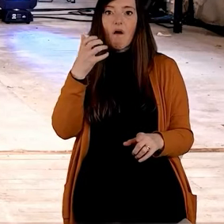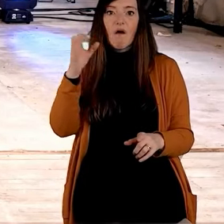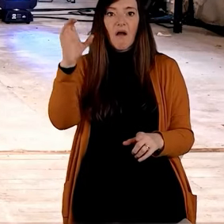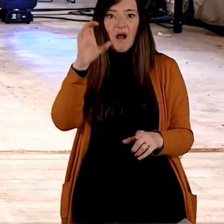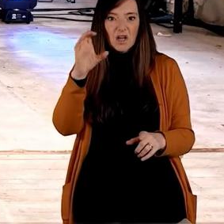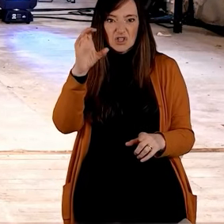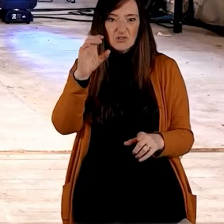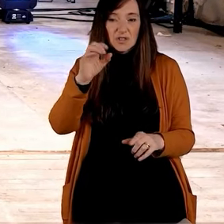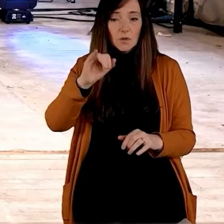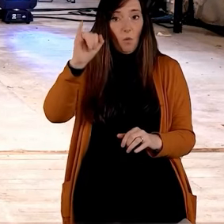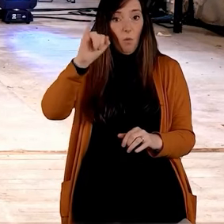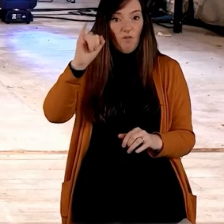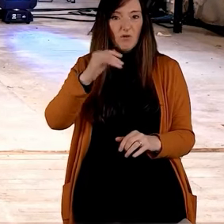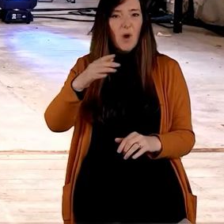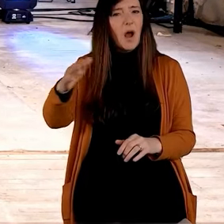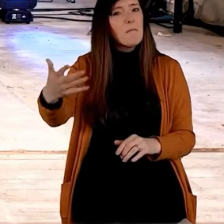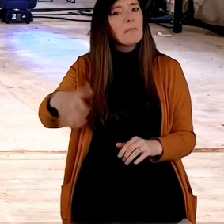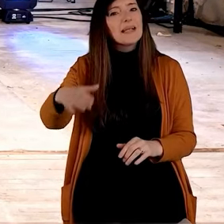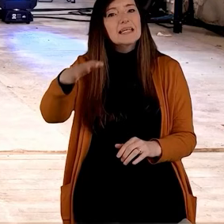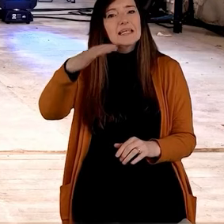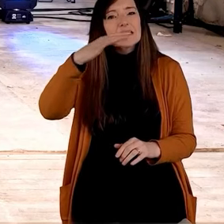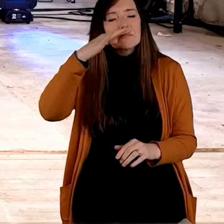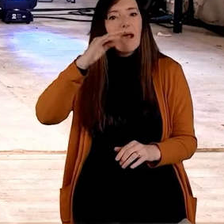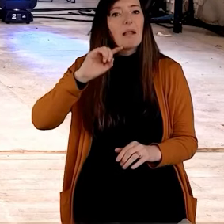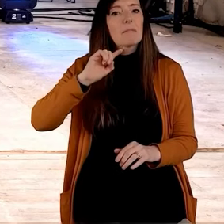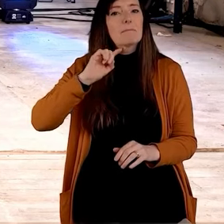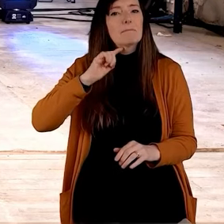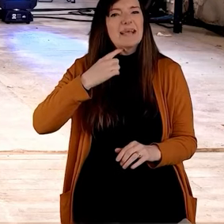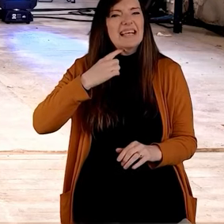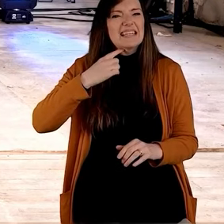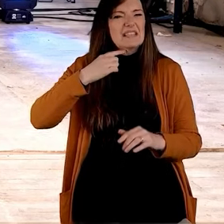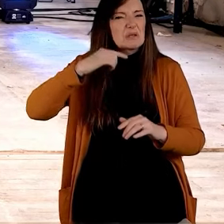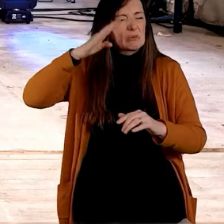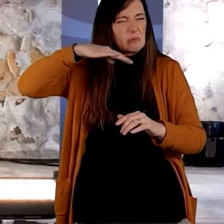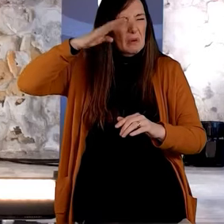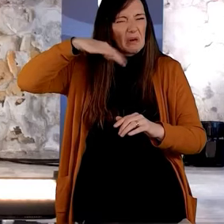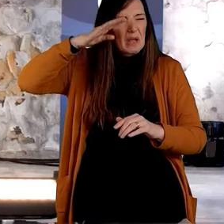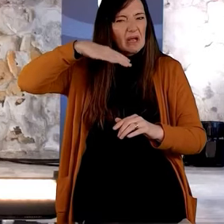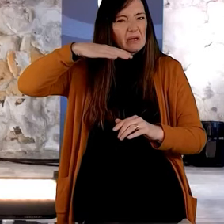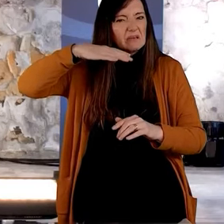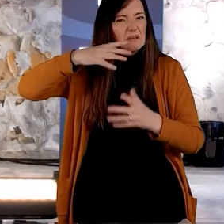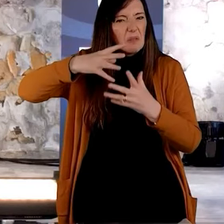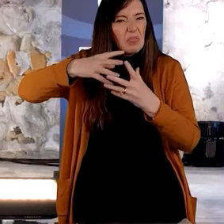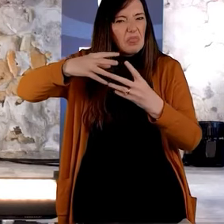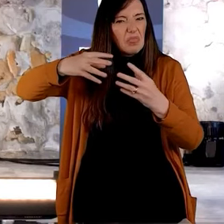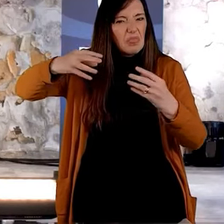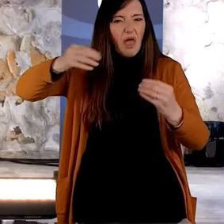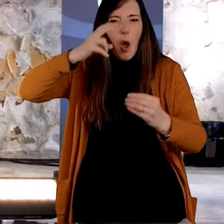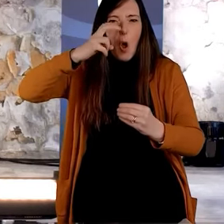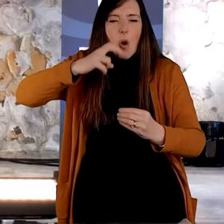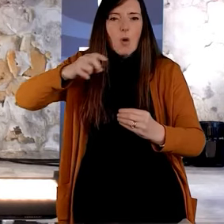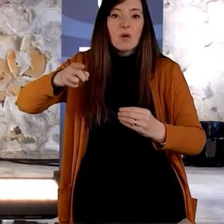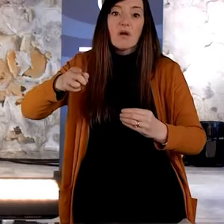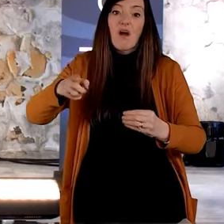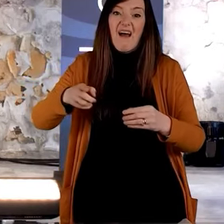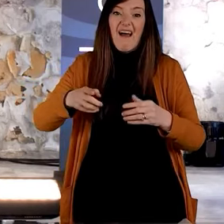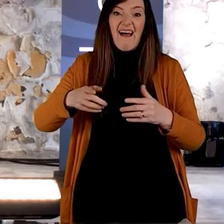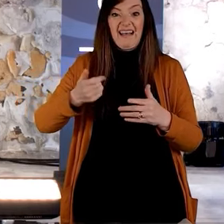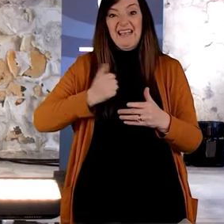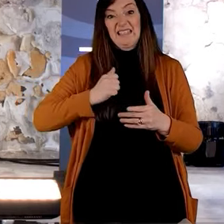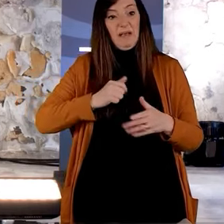thing. I've smelt rotting meat. And I guess that's what you get with an open grave before very long, is